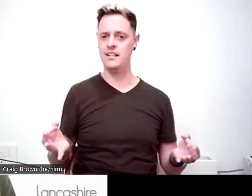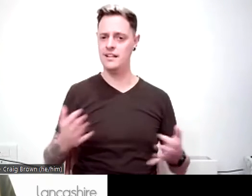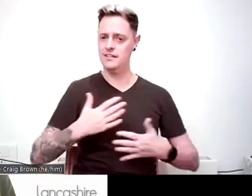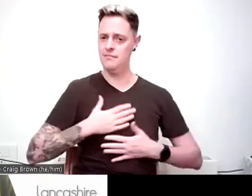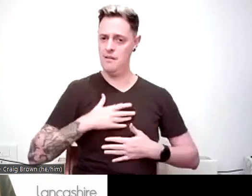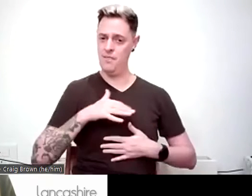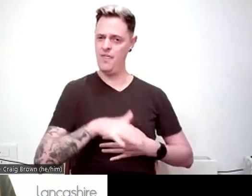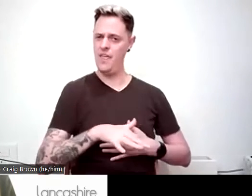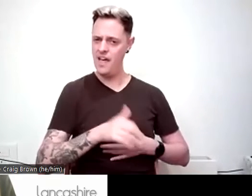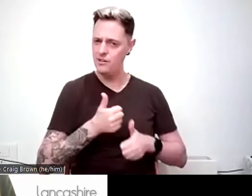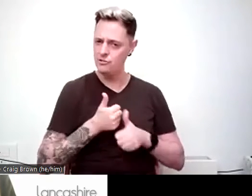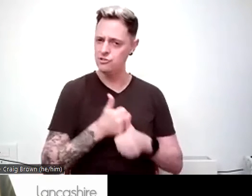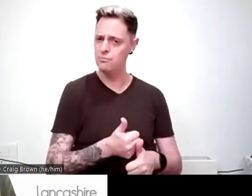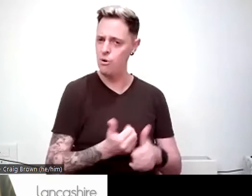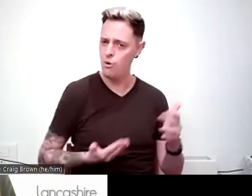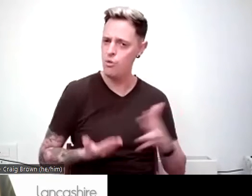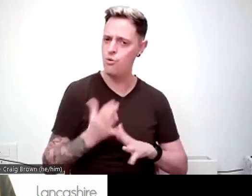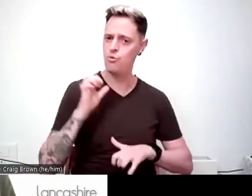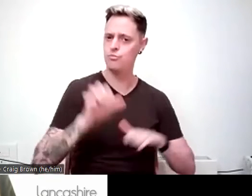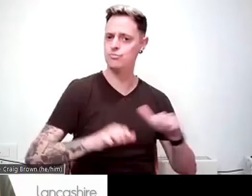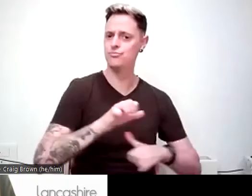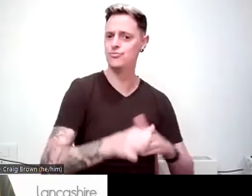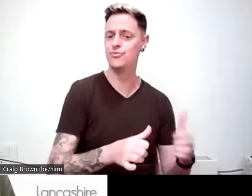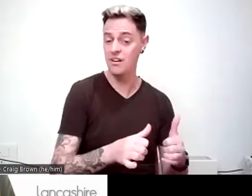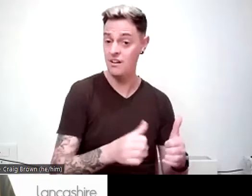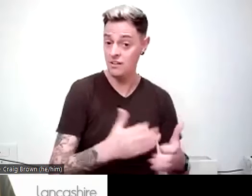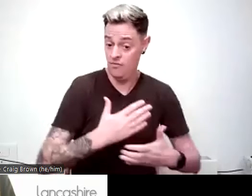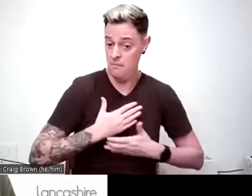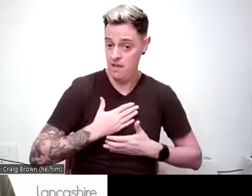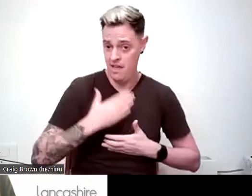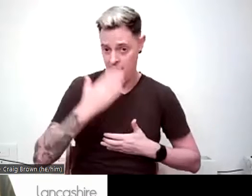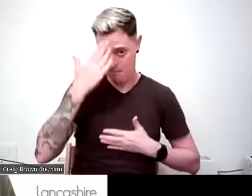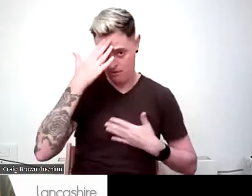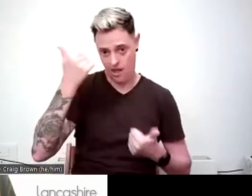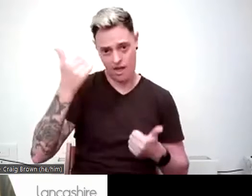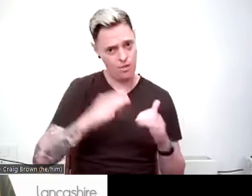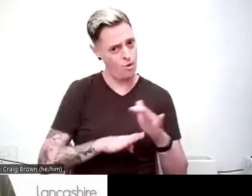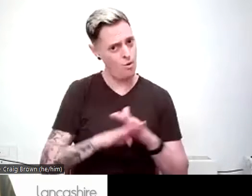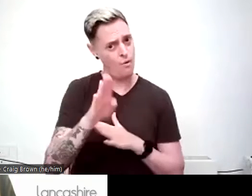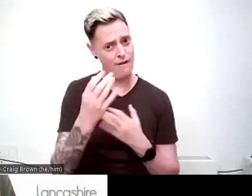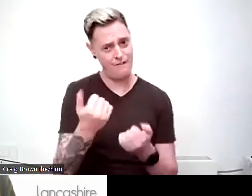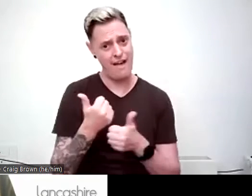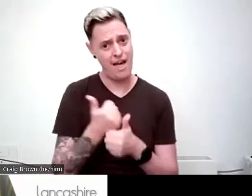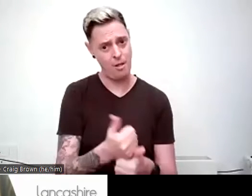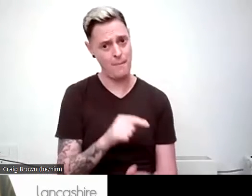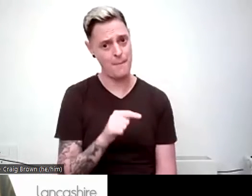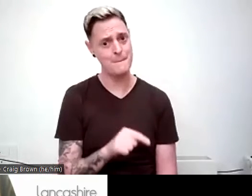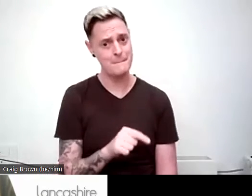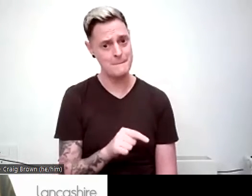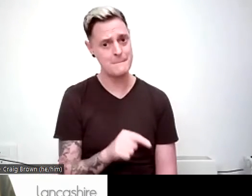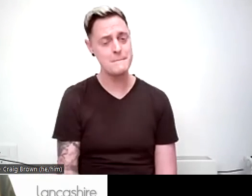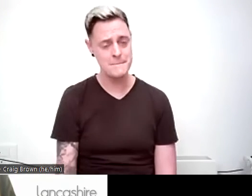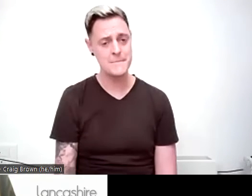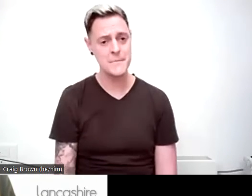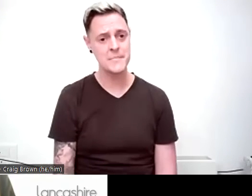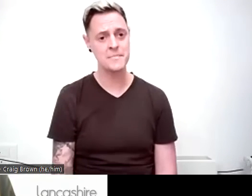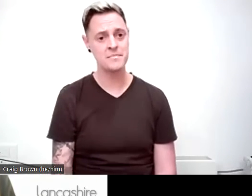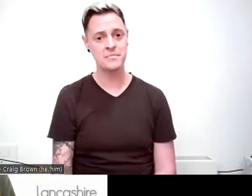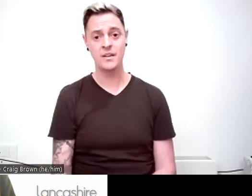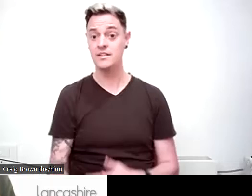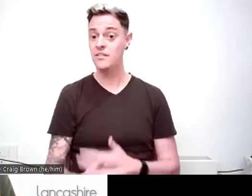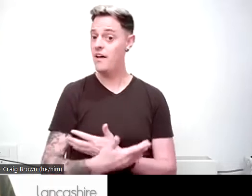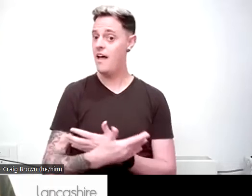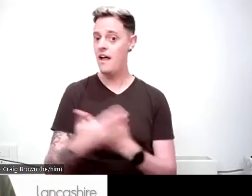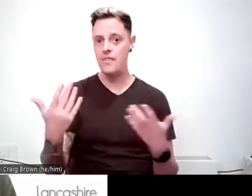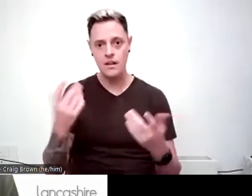that has helped me in terms of my mental health, is that even when things get really scary